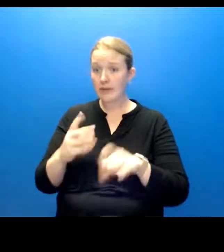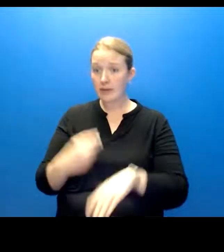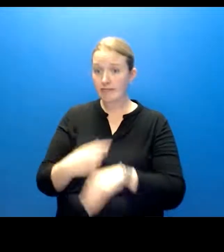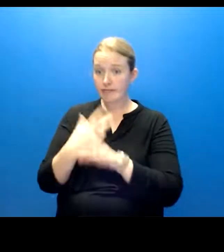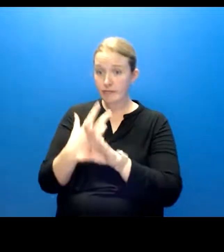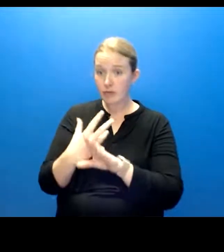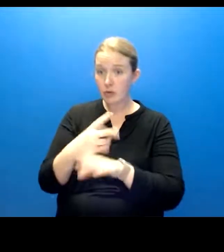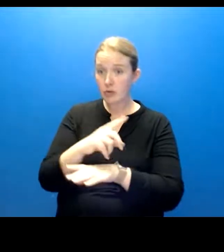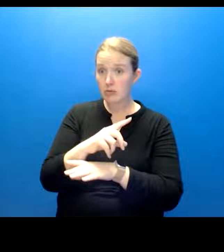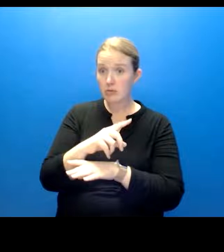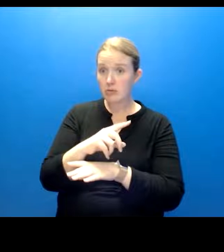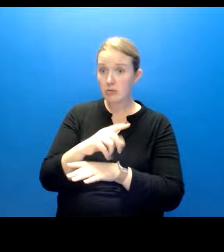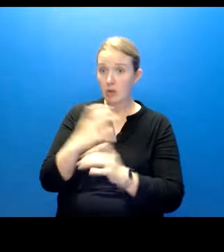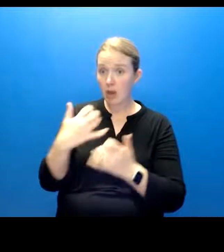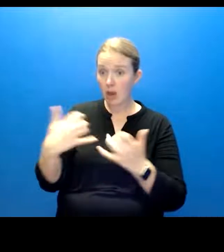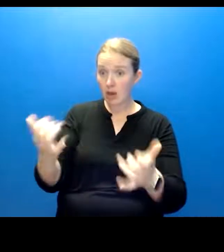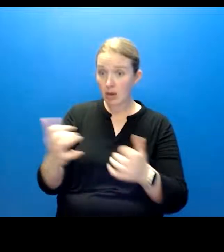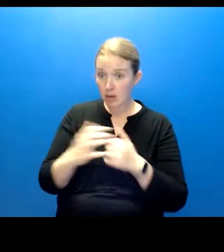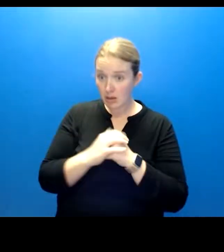Dooney?